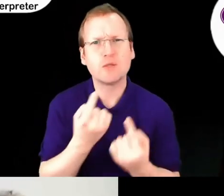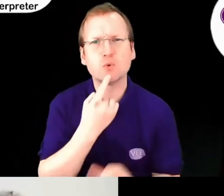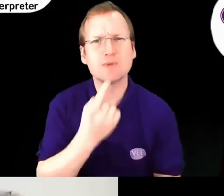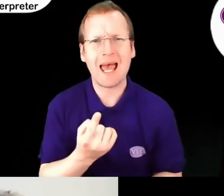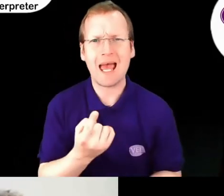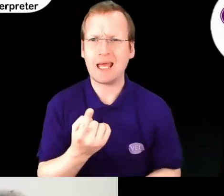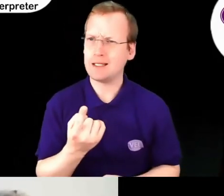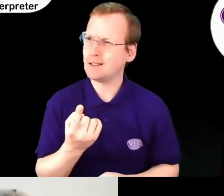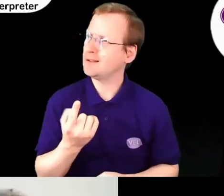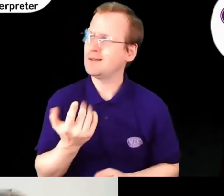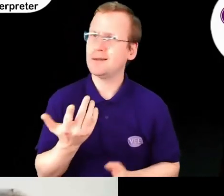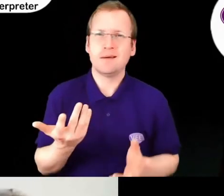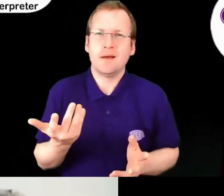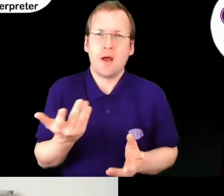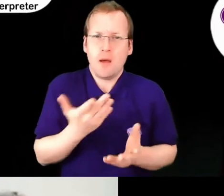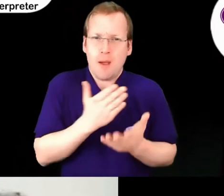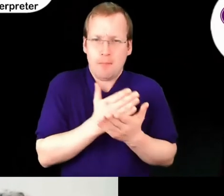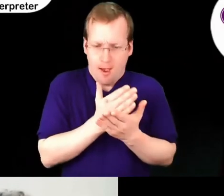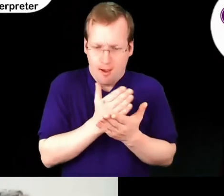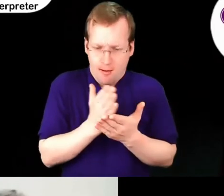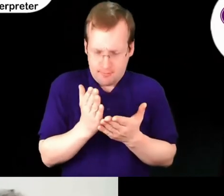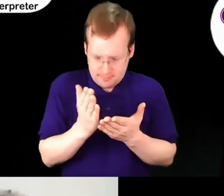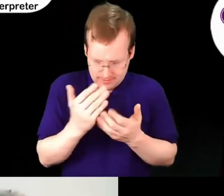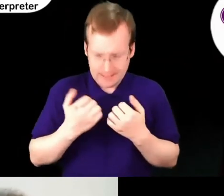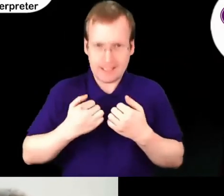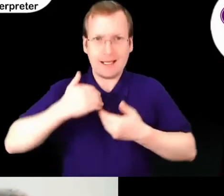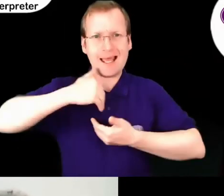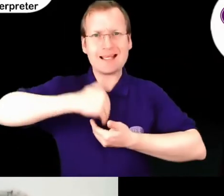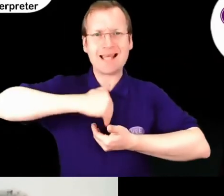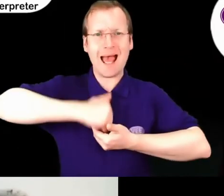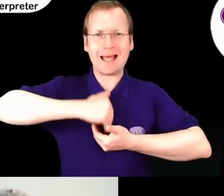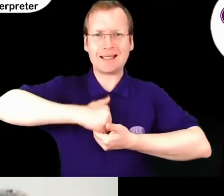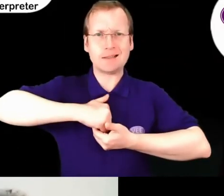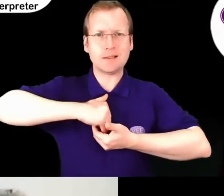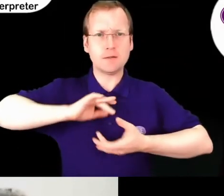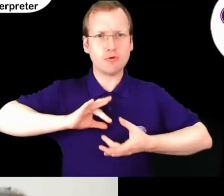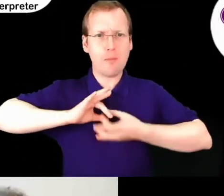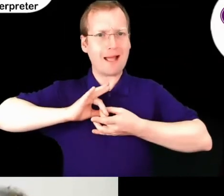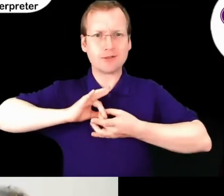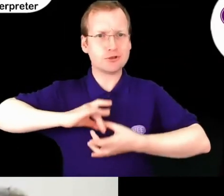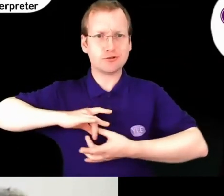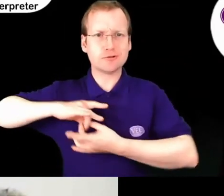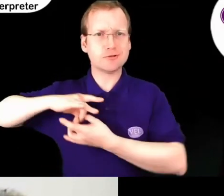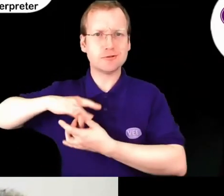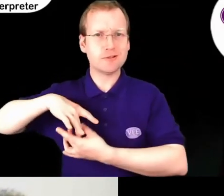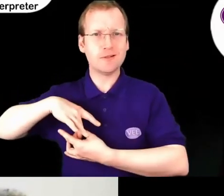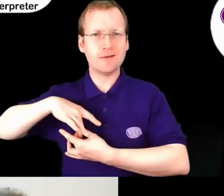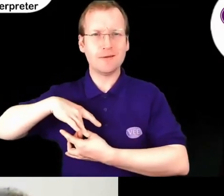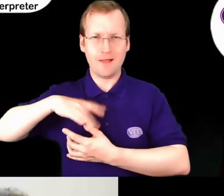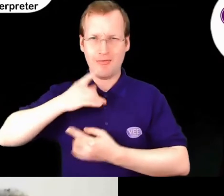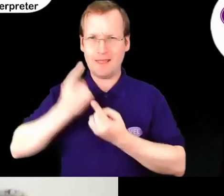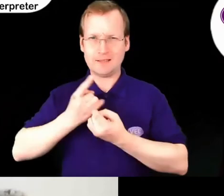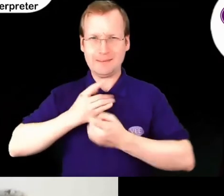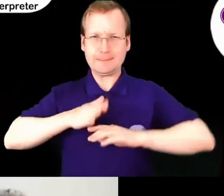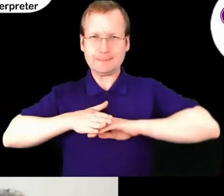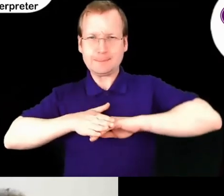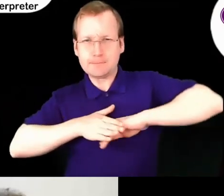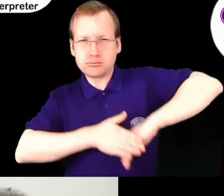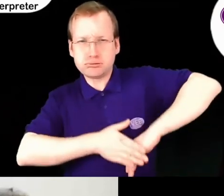us have bits of our being which aren't integrated. You know, they've been hidden, they've been kept